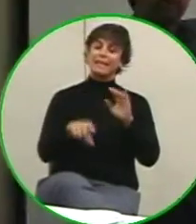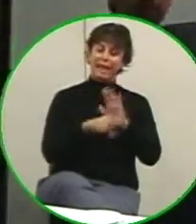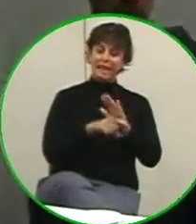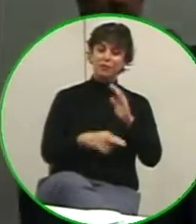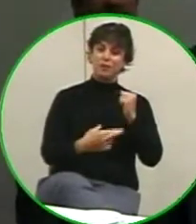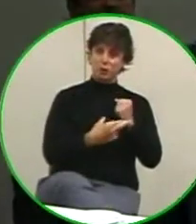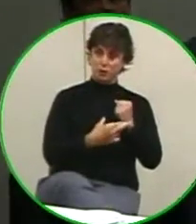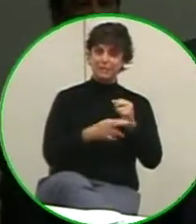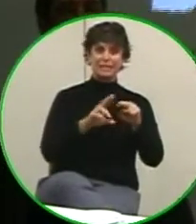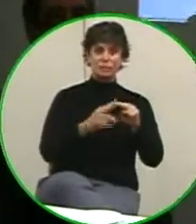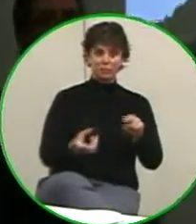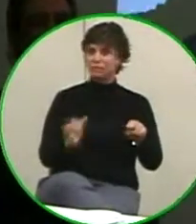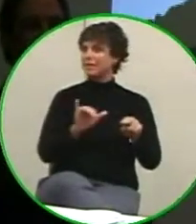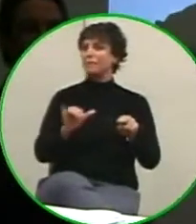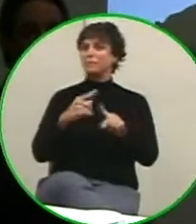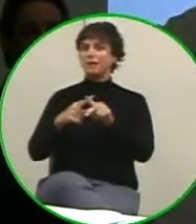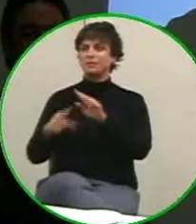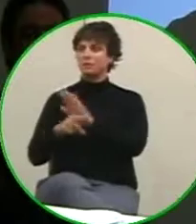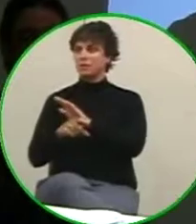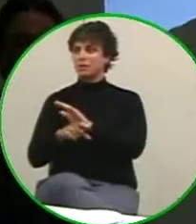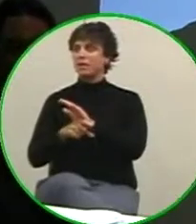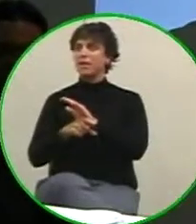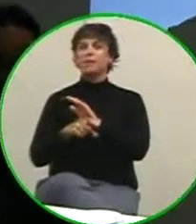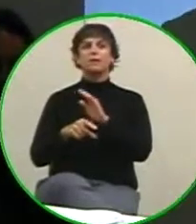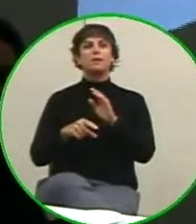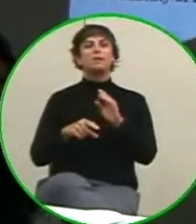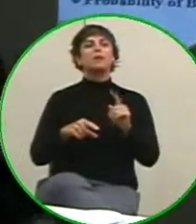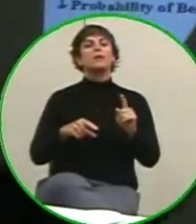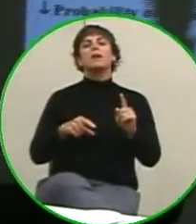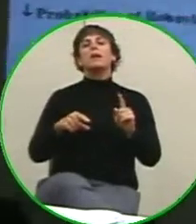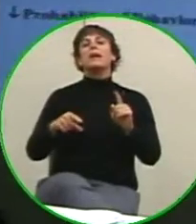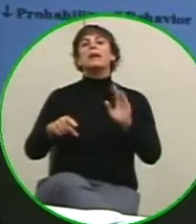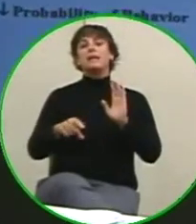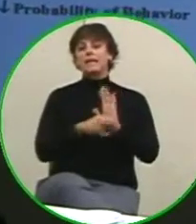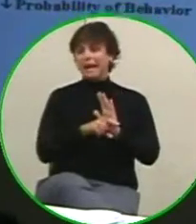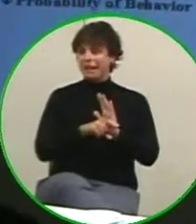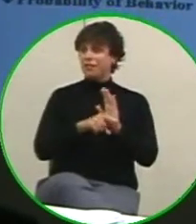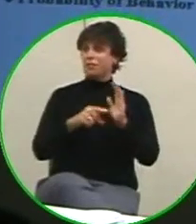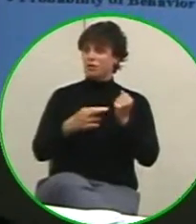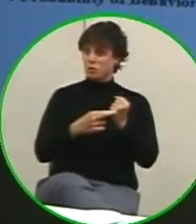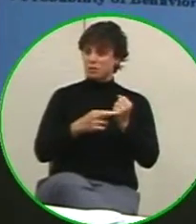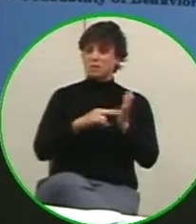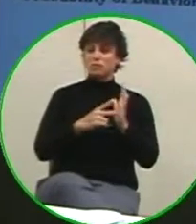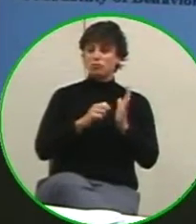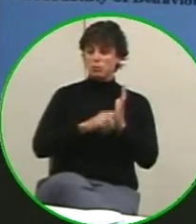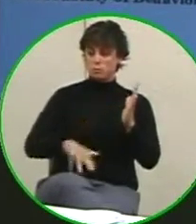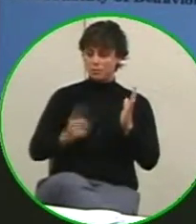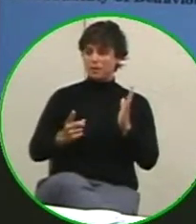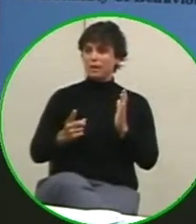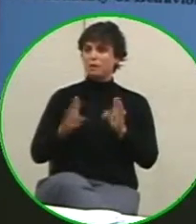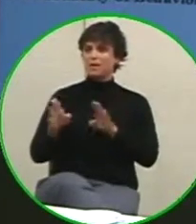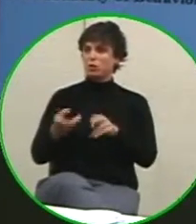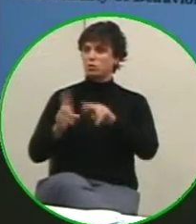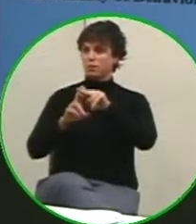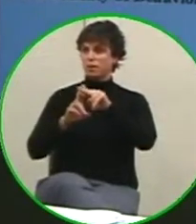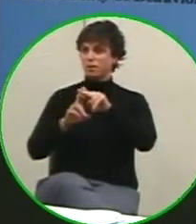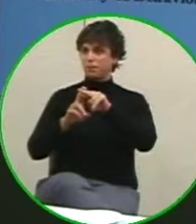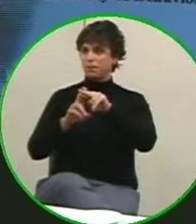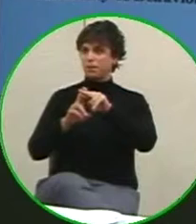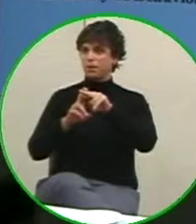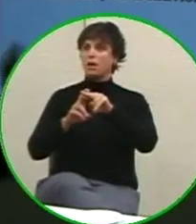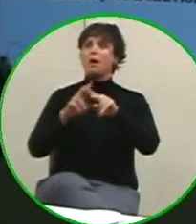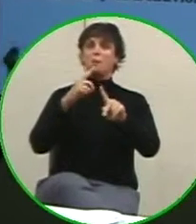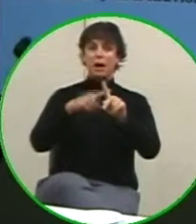positive reinforcement, you add something or give something and behavior goes up. Negative, you remove something and behavior goes up. Punishment, it always goes